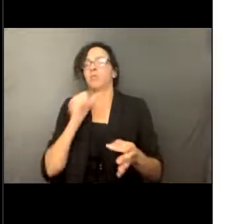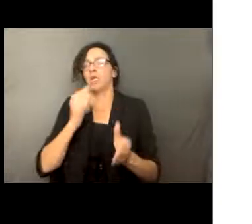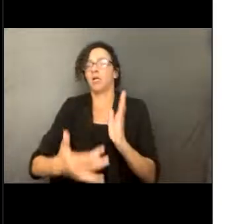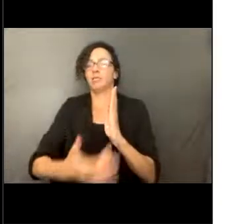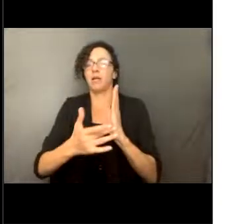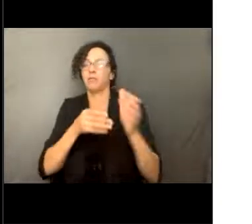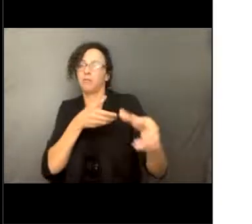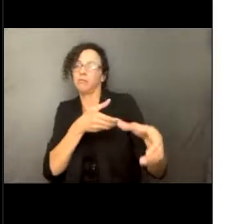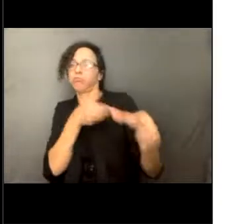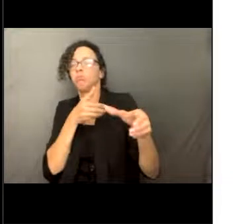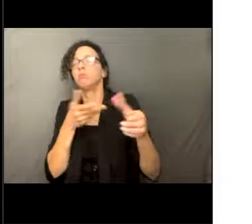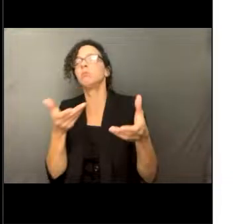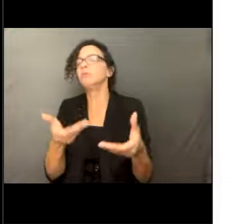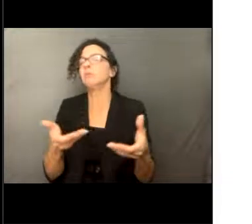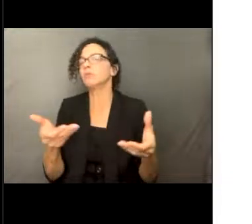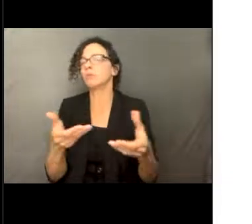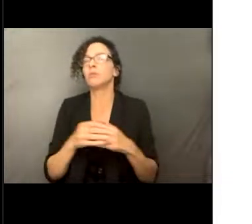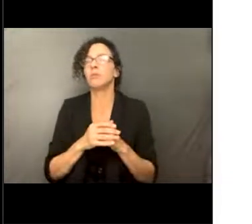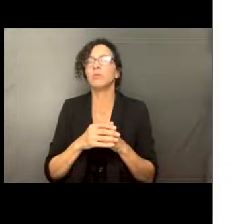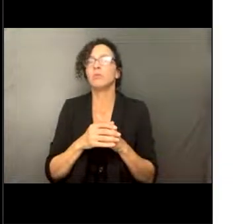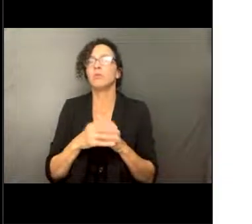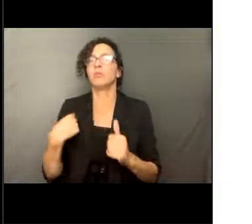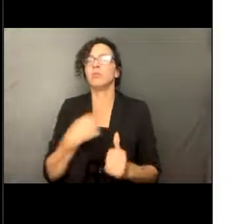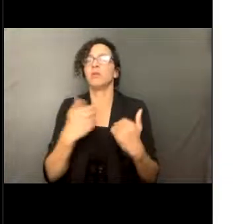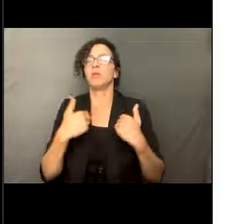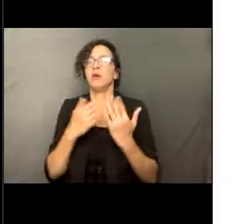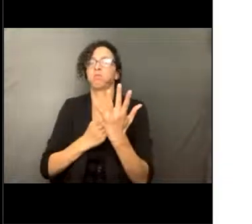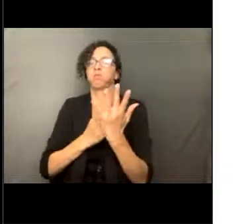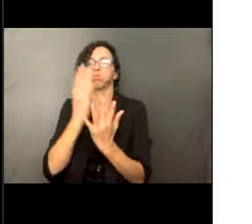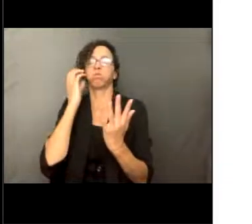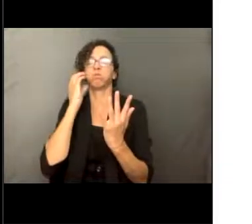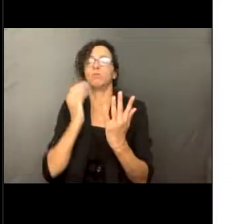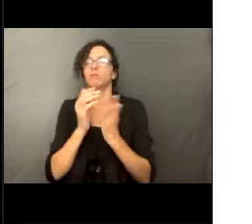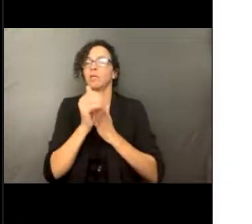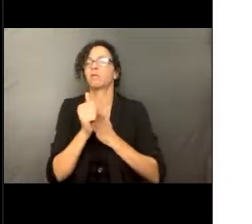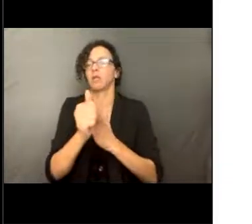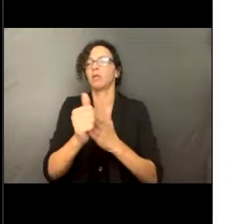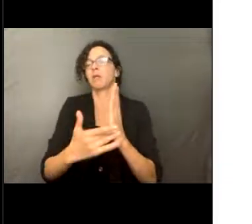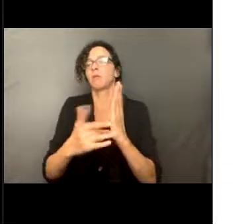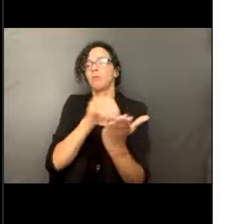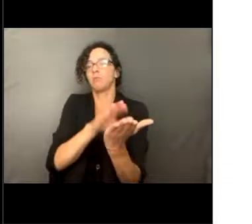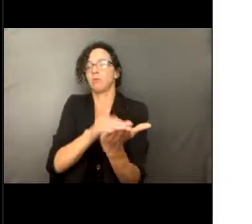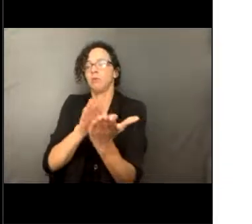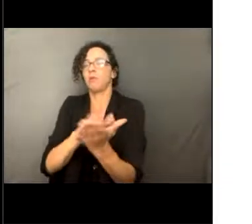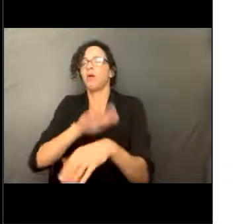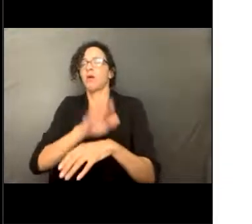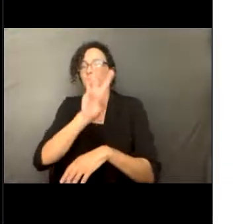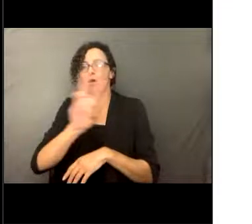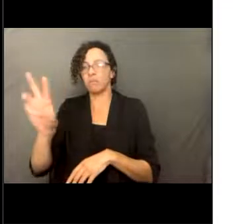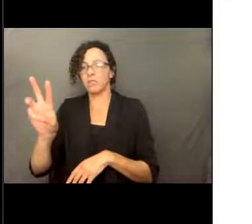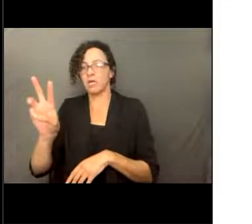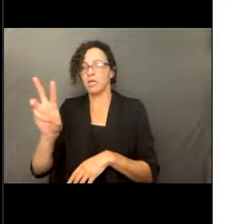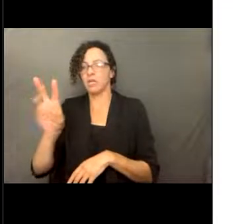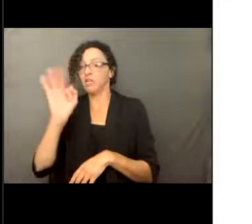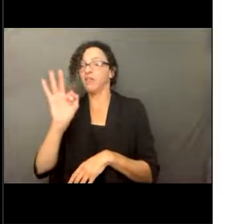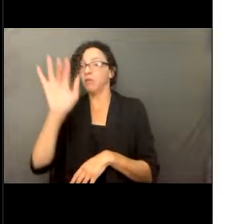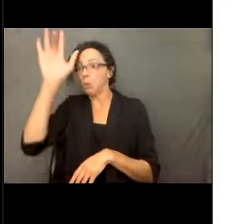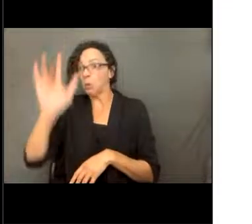have a full guide of technical documentation that's posted on our website, and if it's not already there, it will be posted